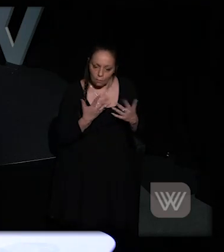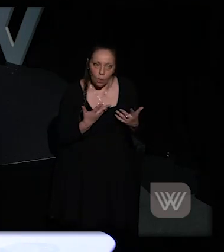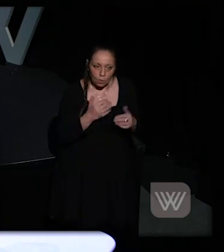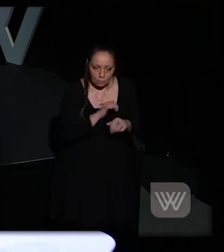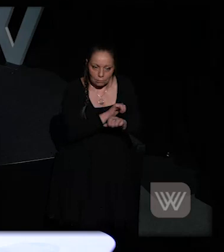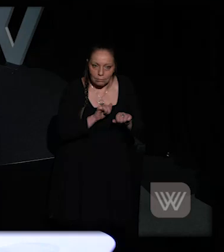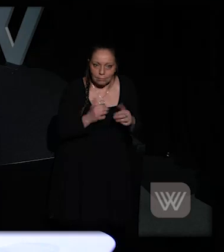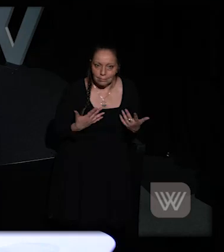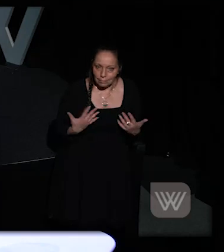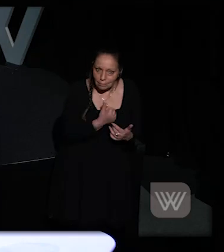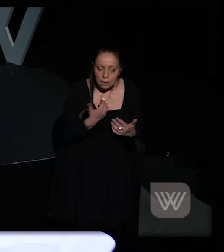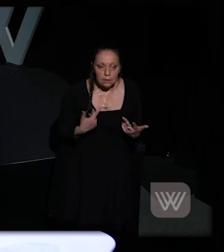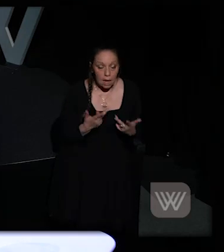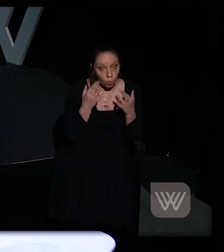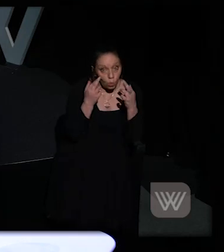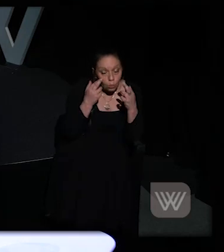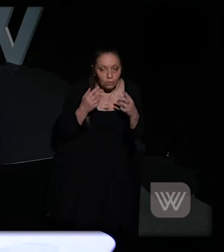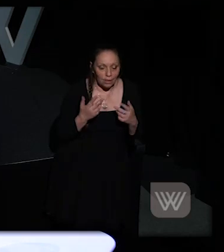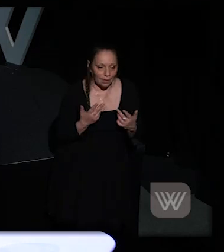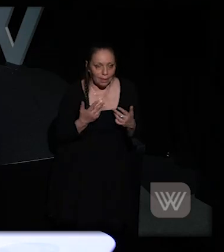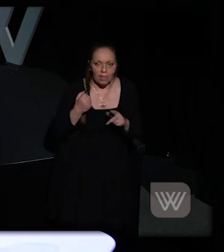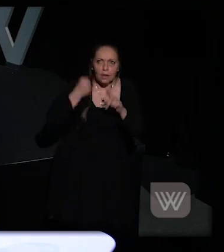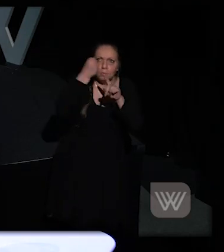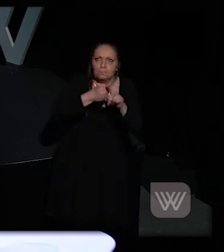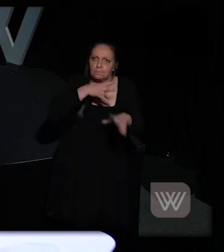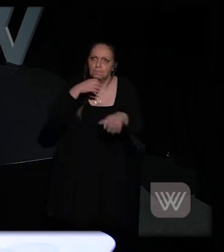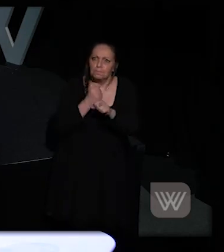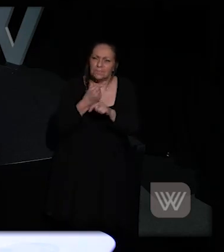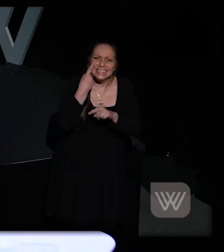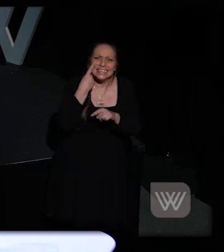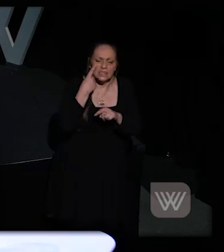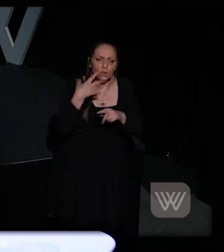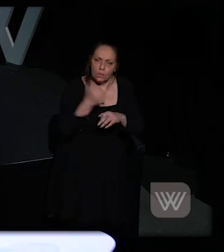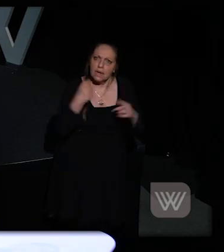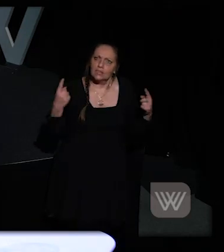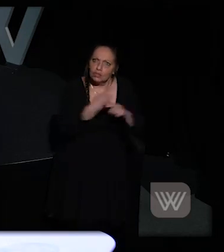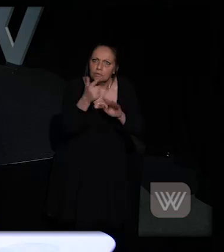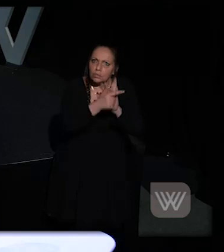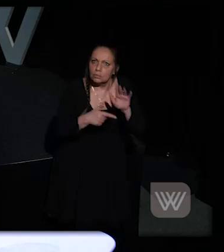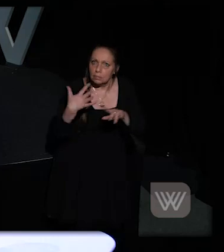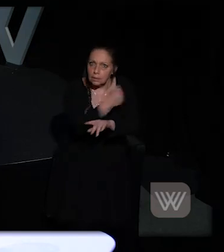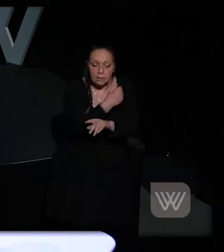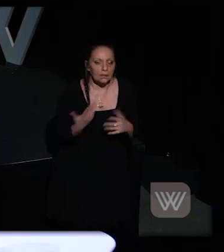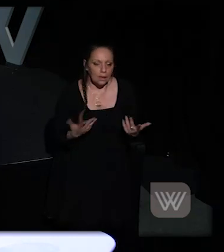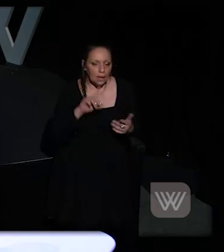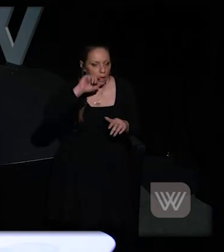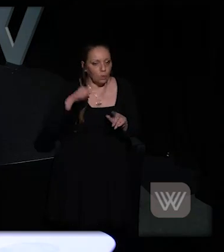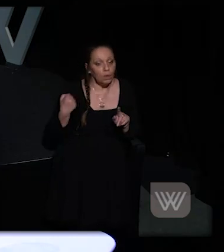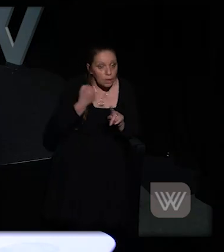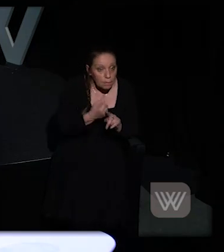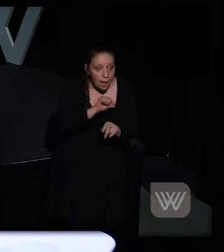know, yes, hopefully they will lobby the government to see this change too. Because really it's going to affect